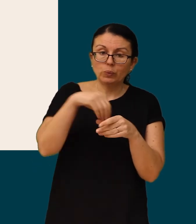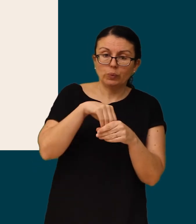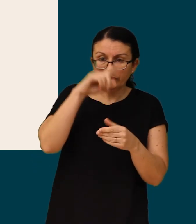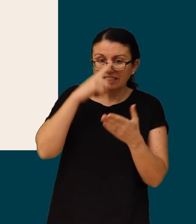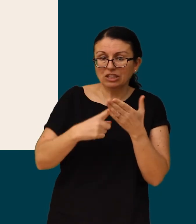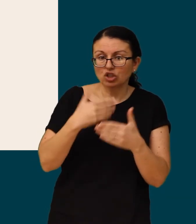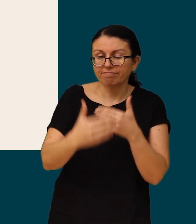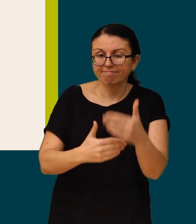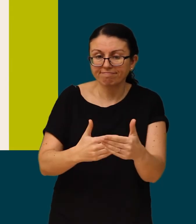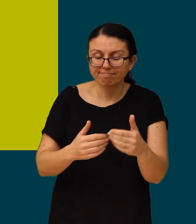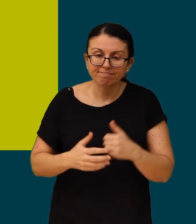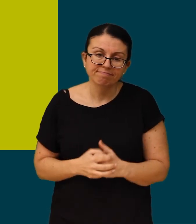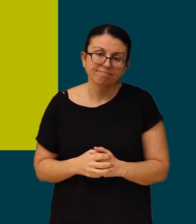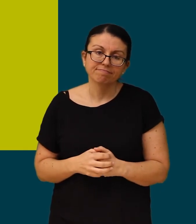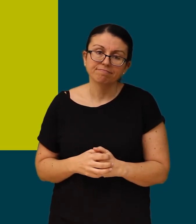make the decision.